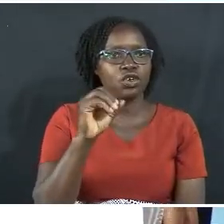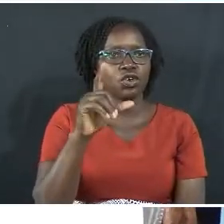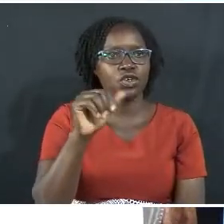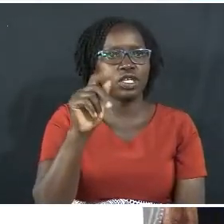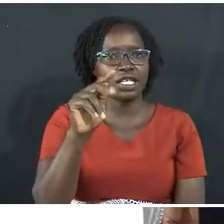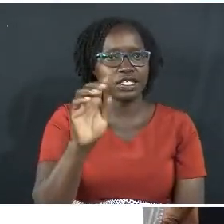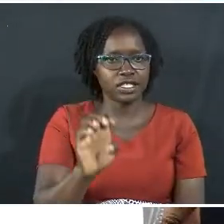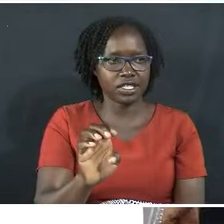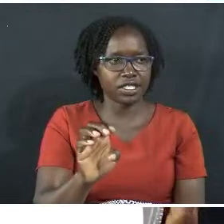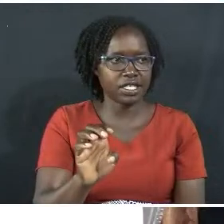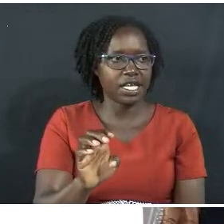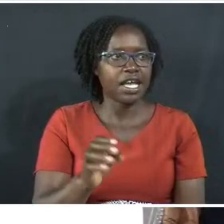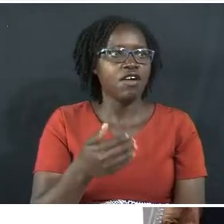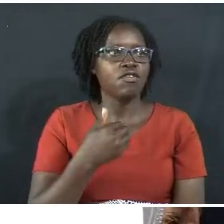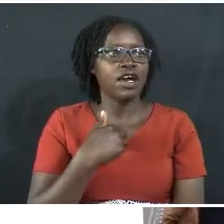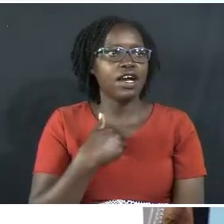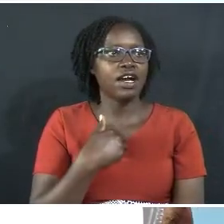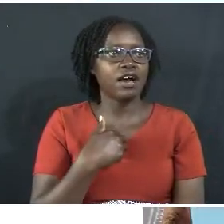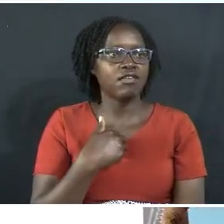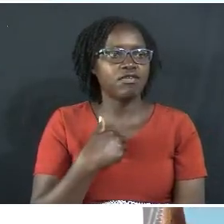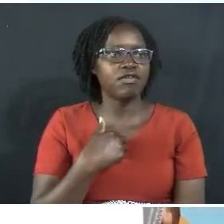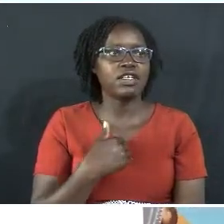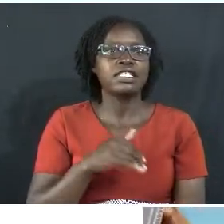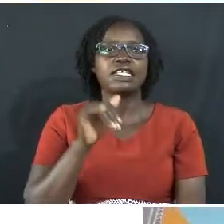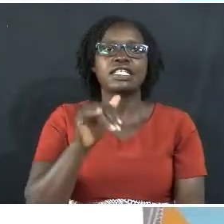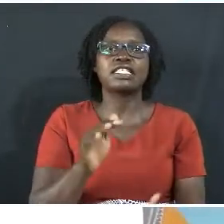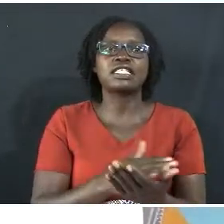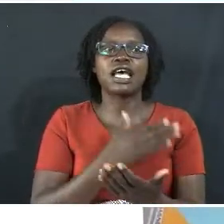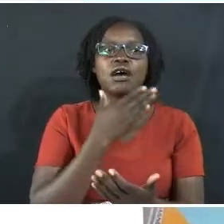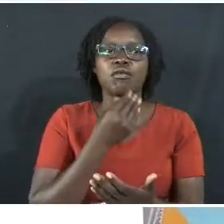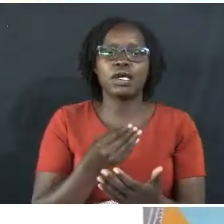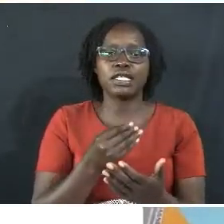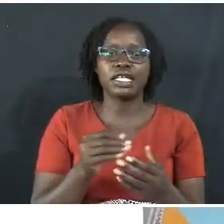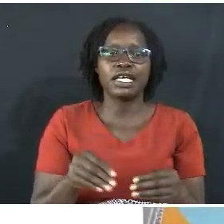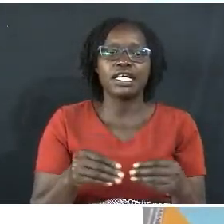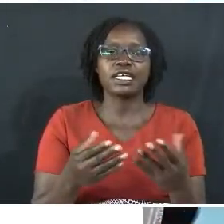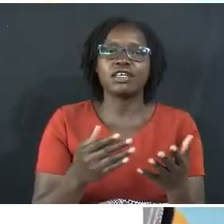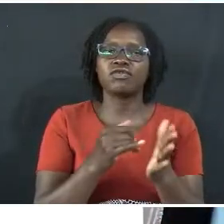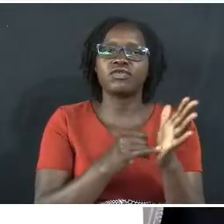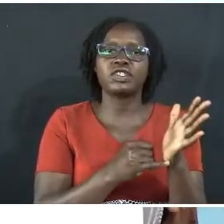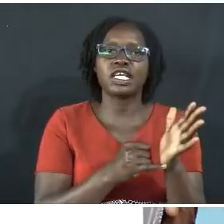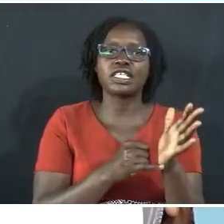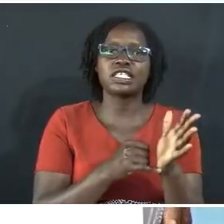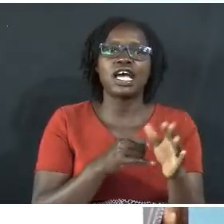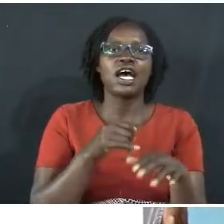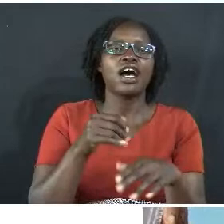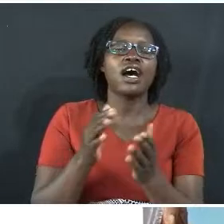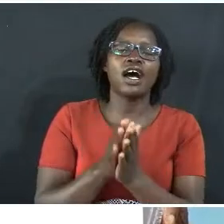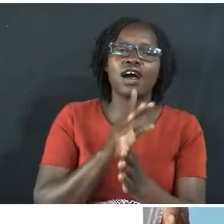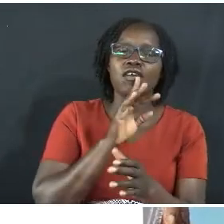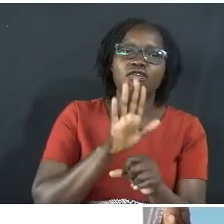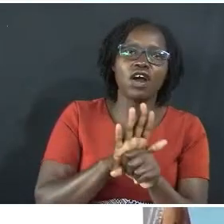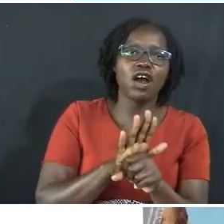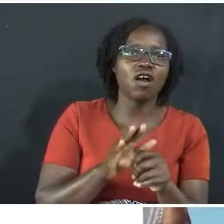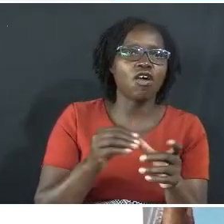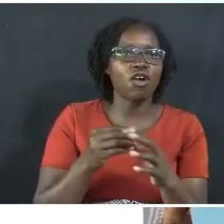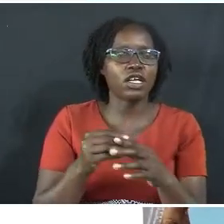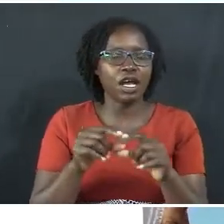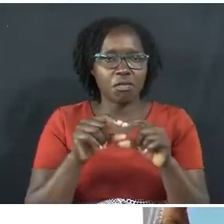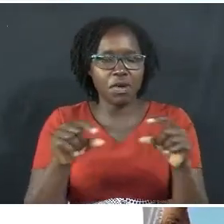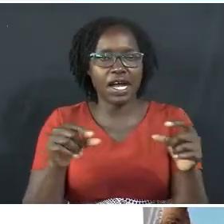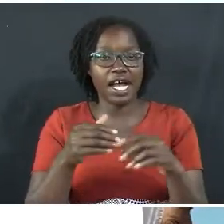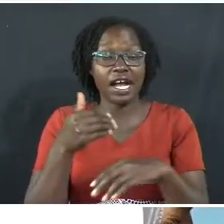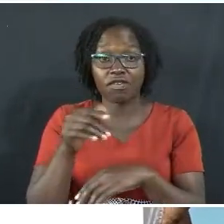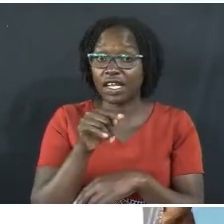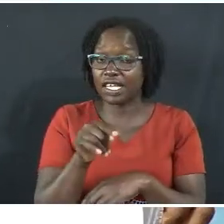For I have heard that some men offered just a bar or a piece of chocolate and